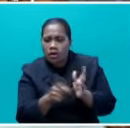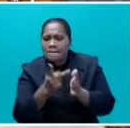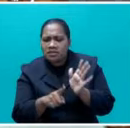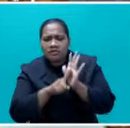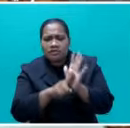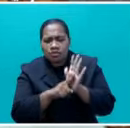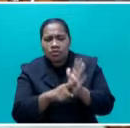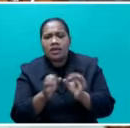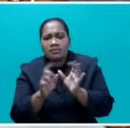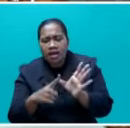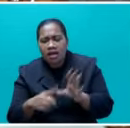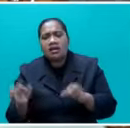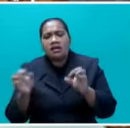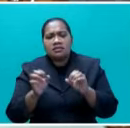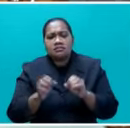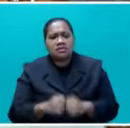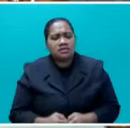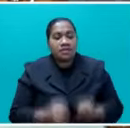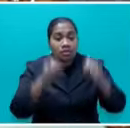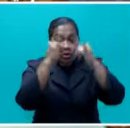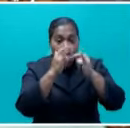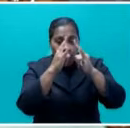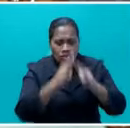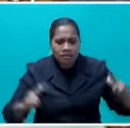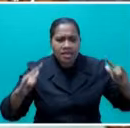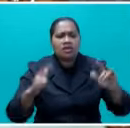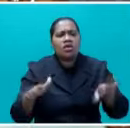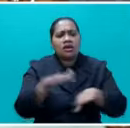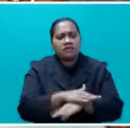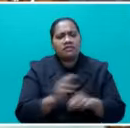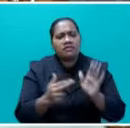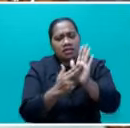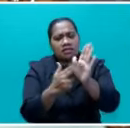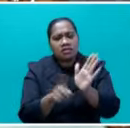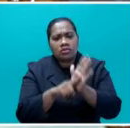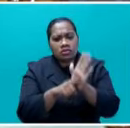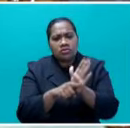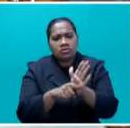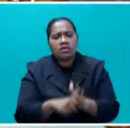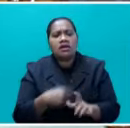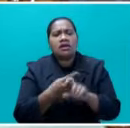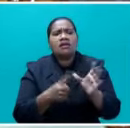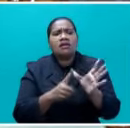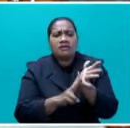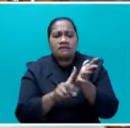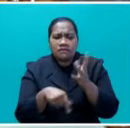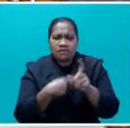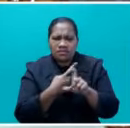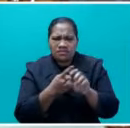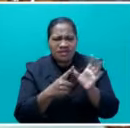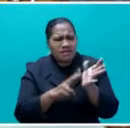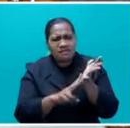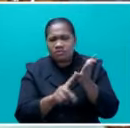Wailesi. Sambeto, which covers Nandi, Lotoka. Kavukavu in Nambo, Lomawai area, Digicel co-locating